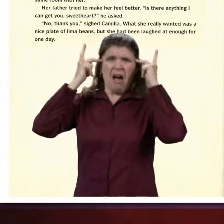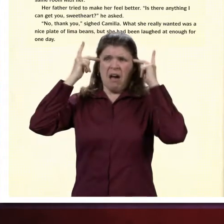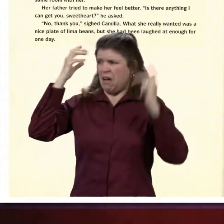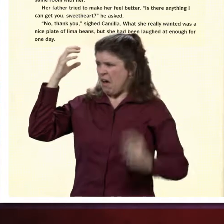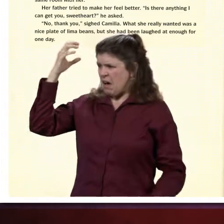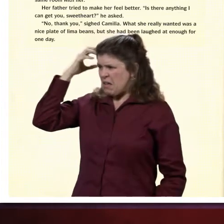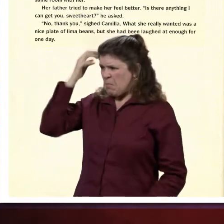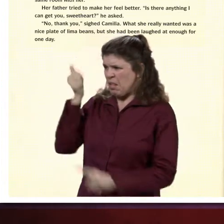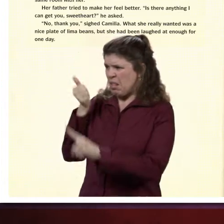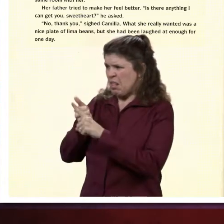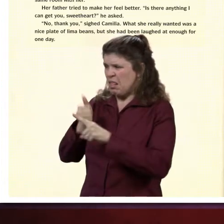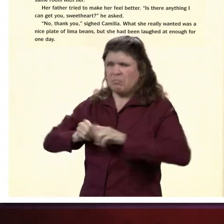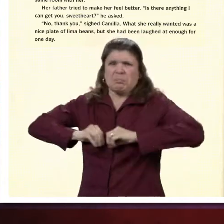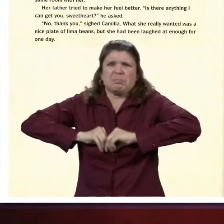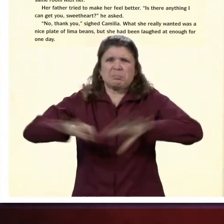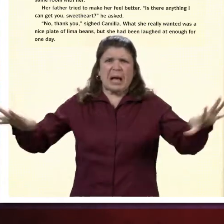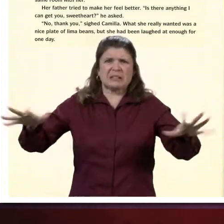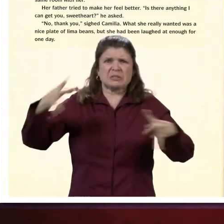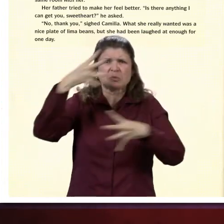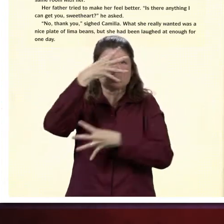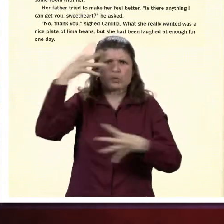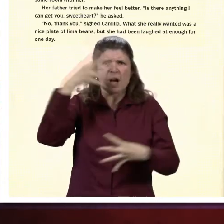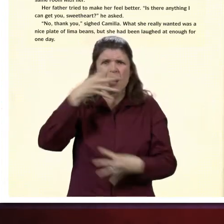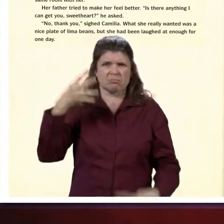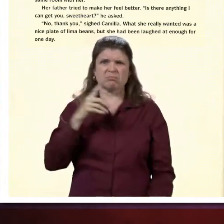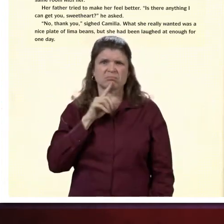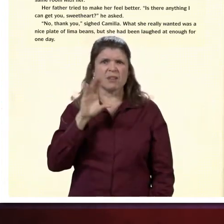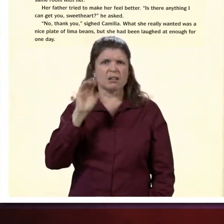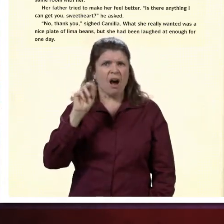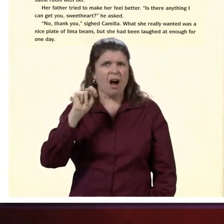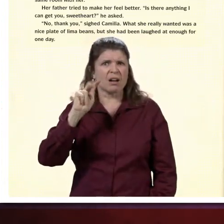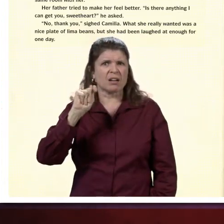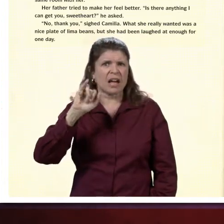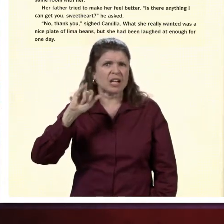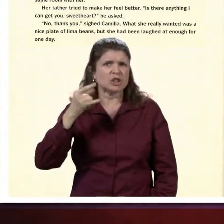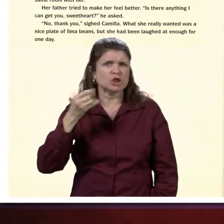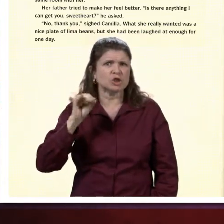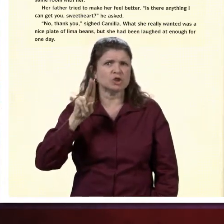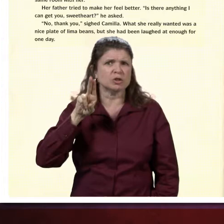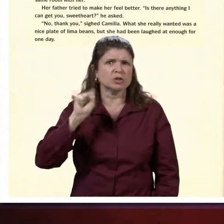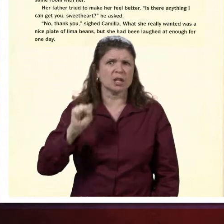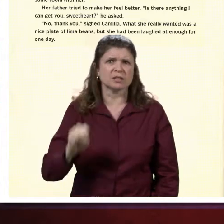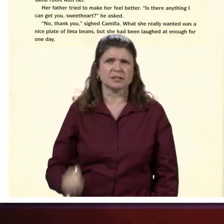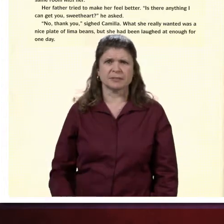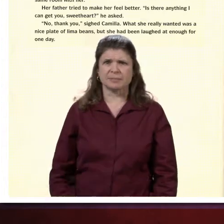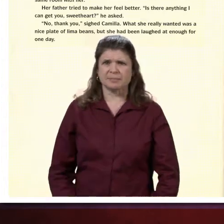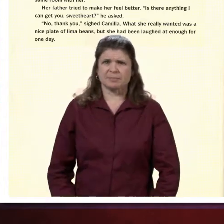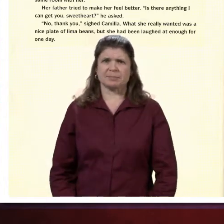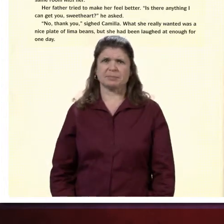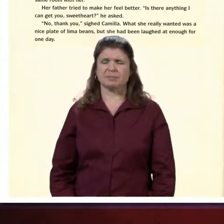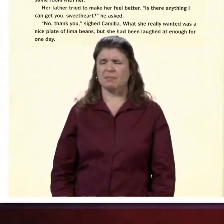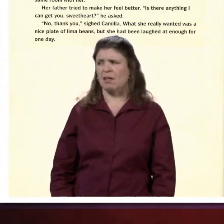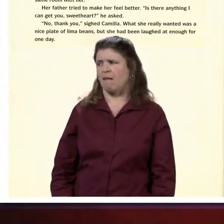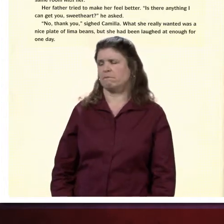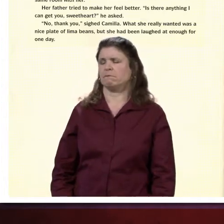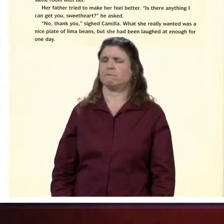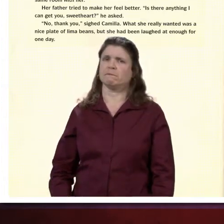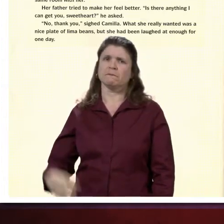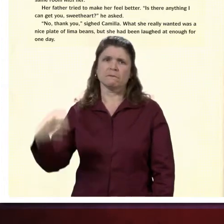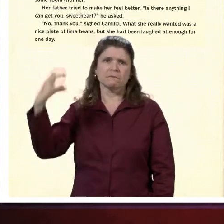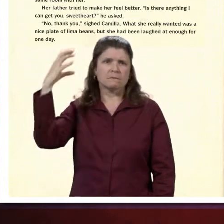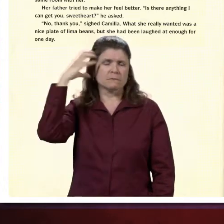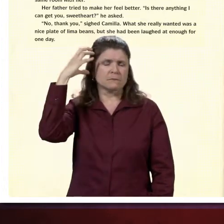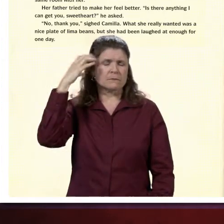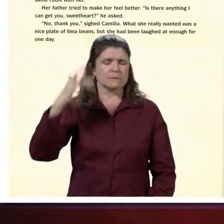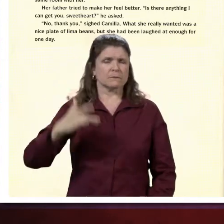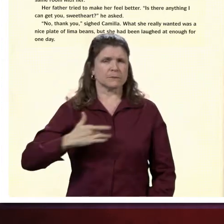"I'm going to have to ask you to keep Camilla home from school. She's just too much of a distraction, and I've been getting